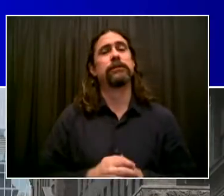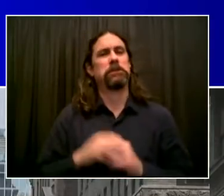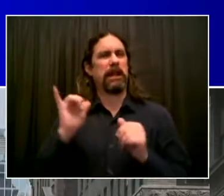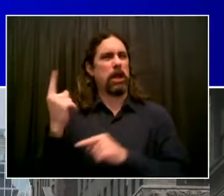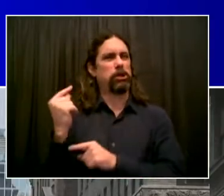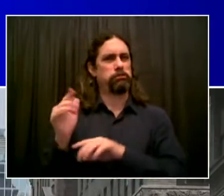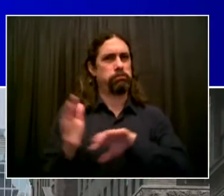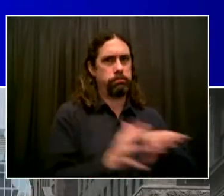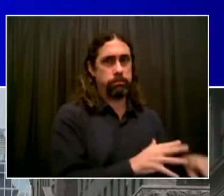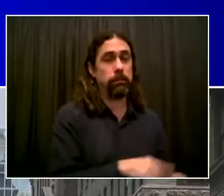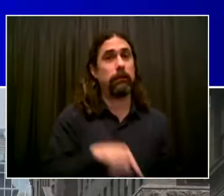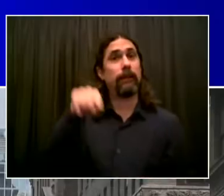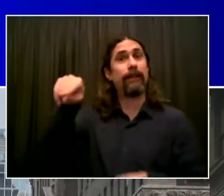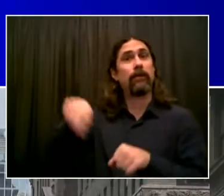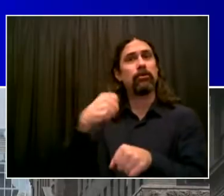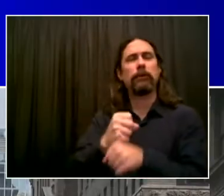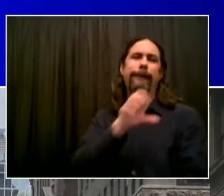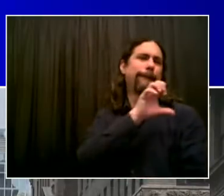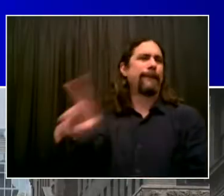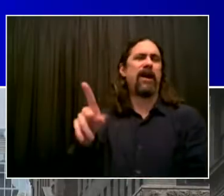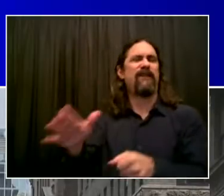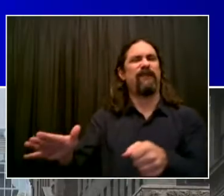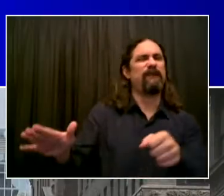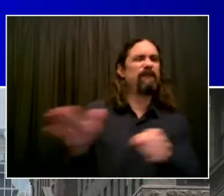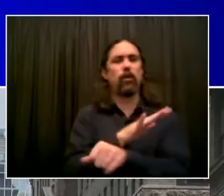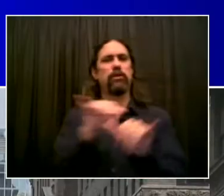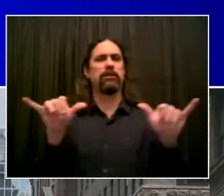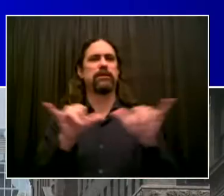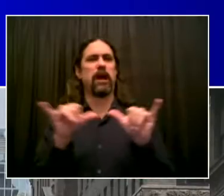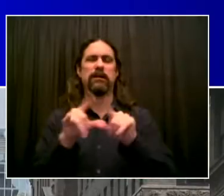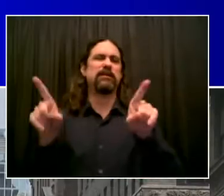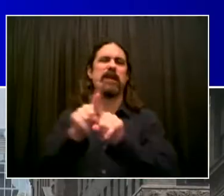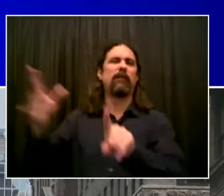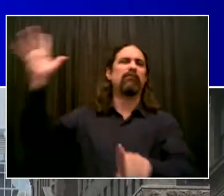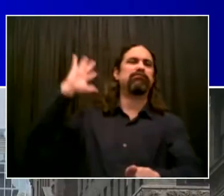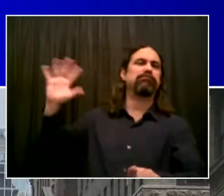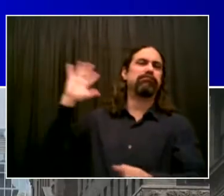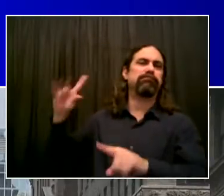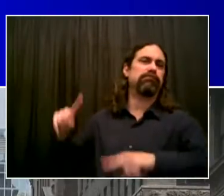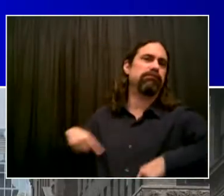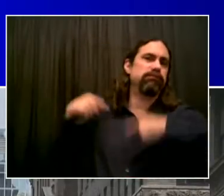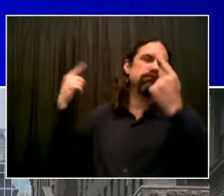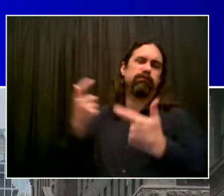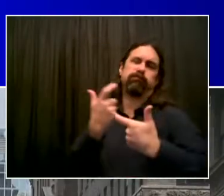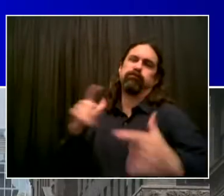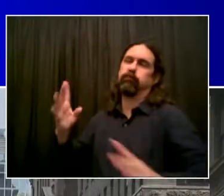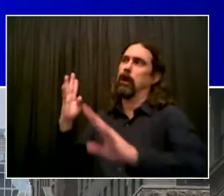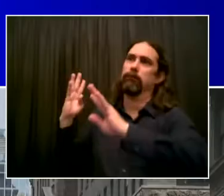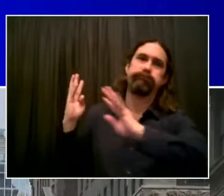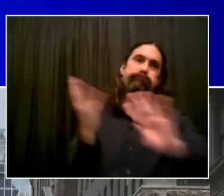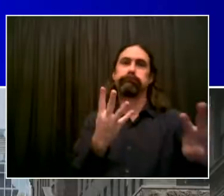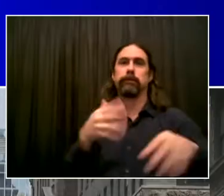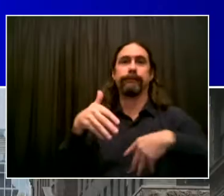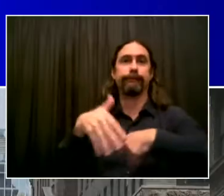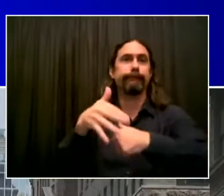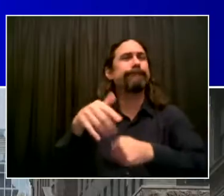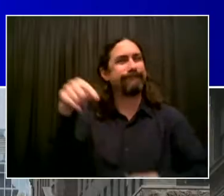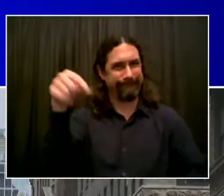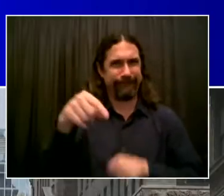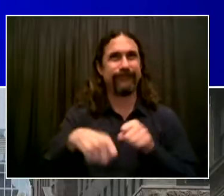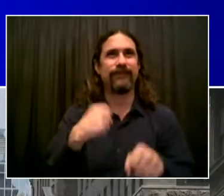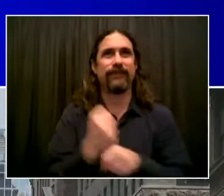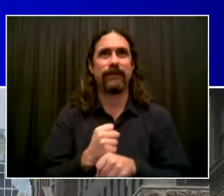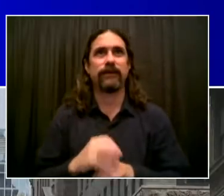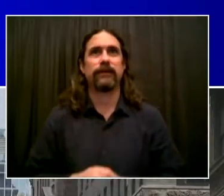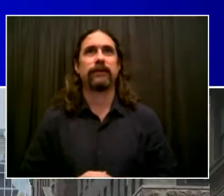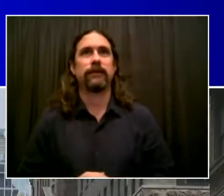with a wonderful parade and with family gatherings. We're going to talk in a few minutes about how to make sure it's healthy, safe all around. And you're going to hear